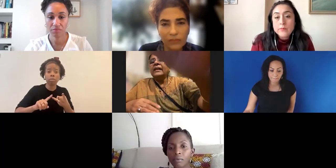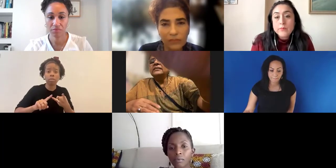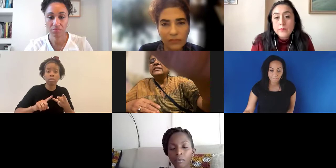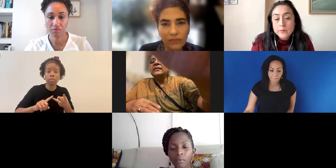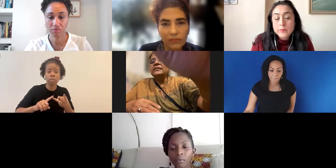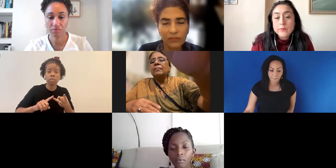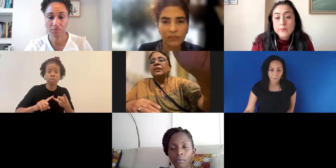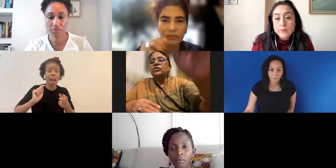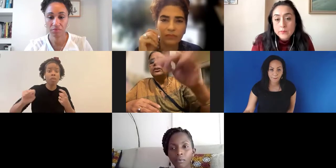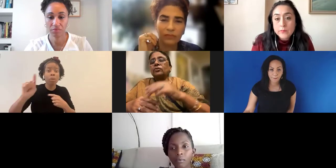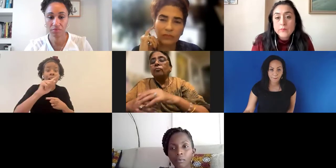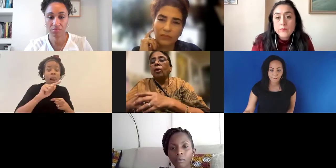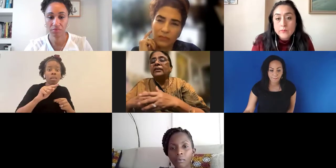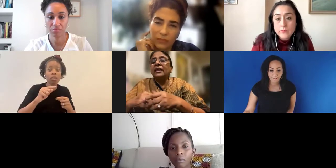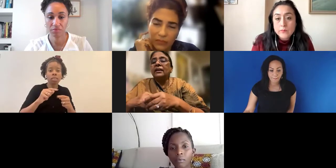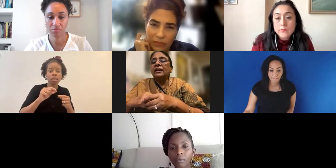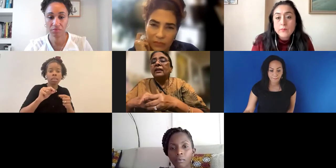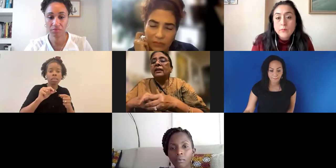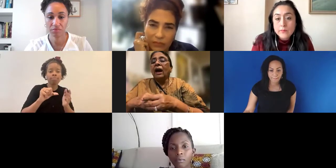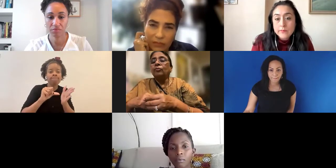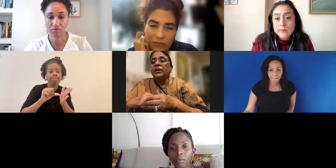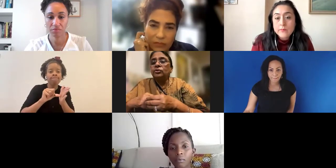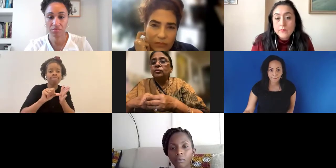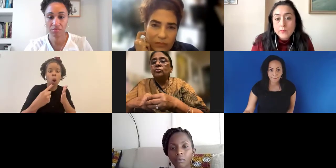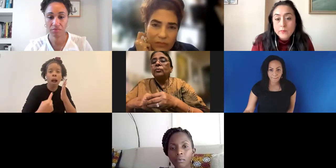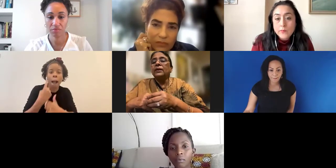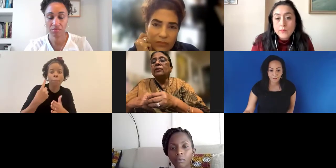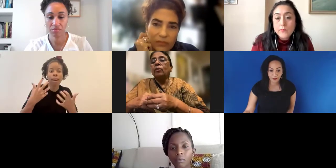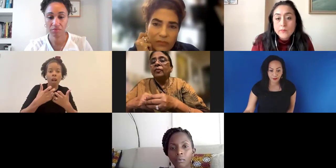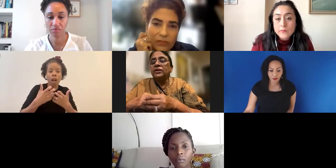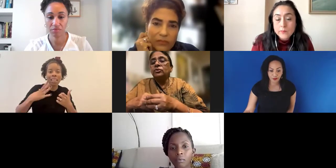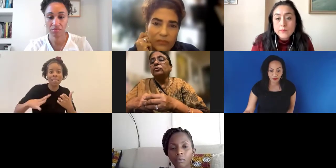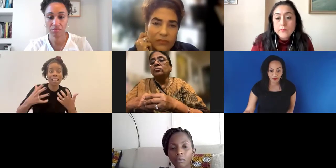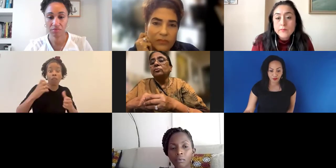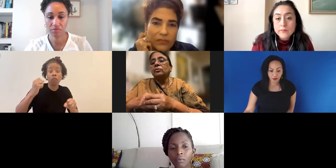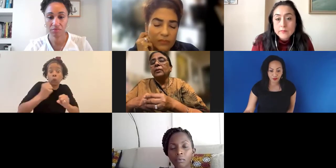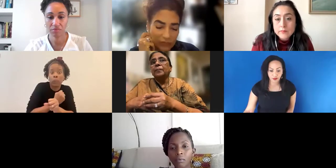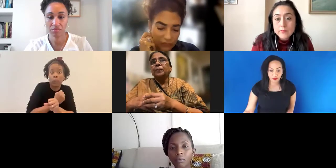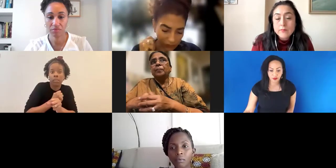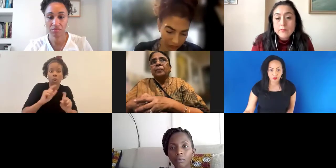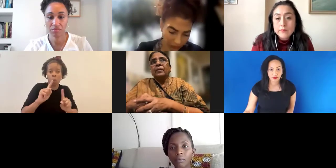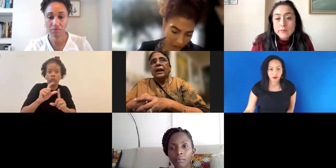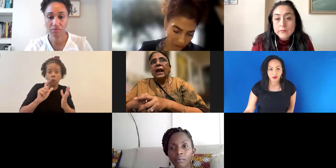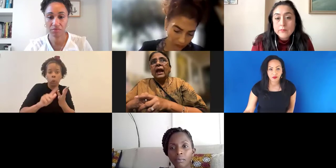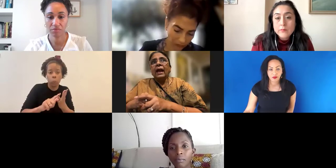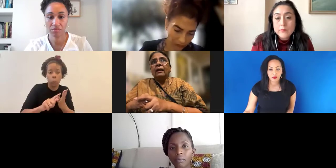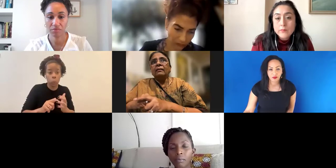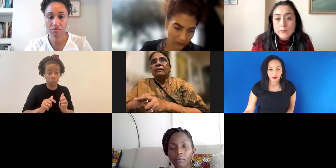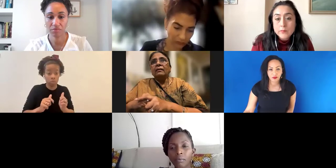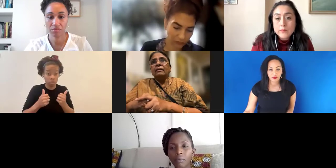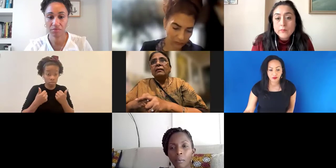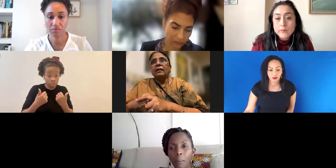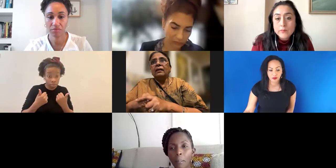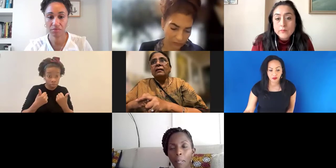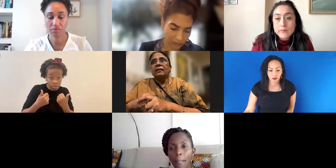everybody else's imageries of what they needed, how they should do it, and what they should do.